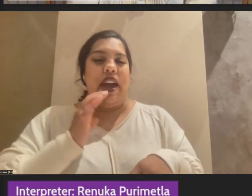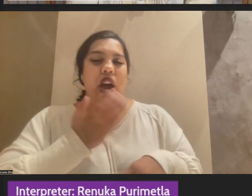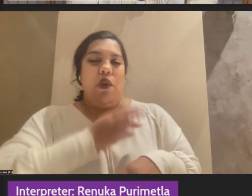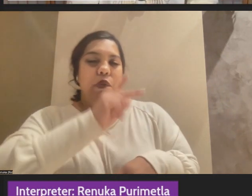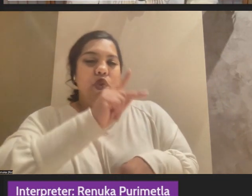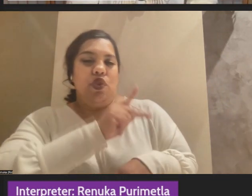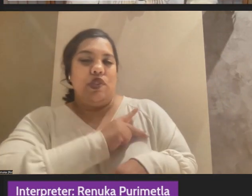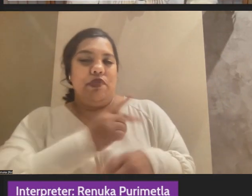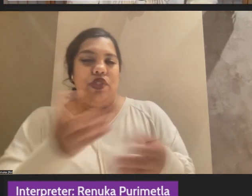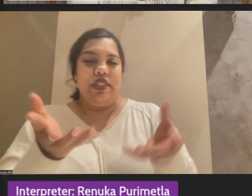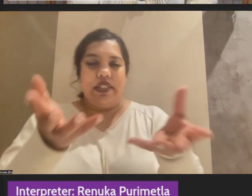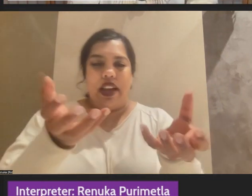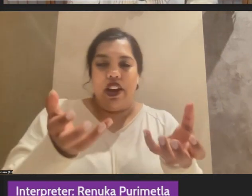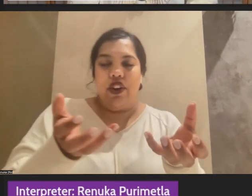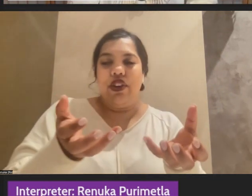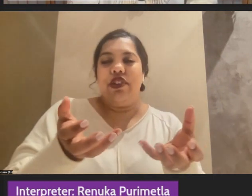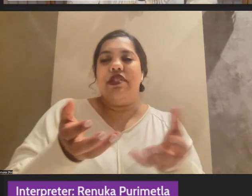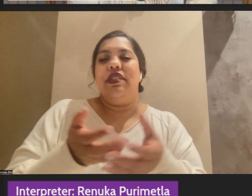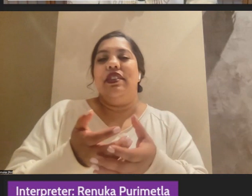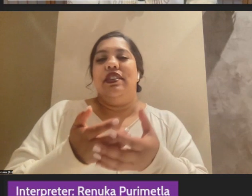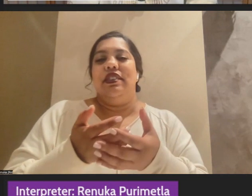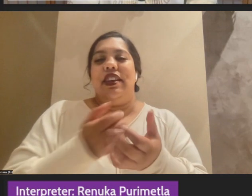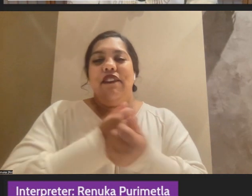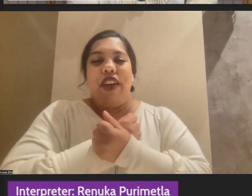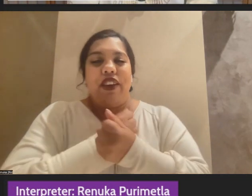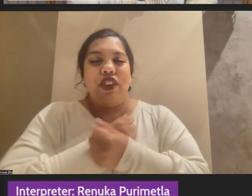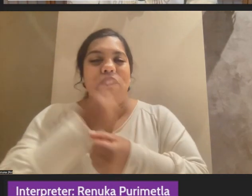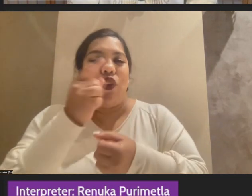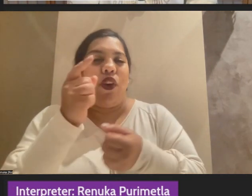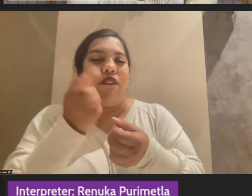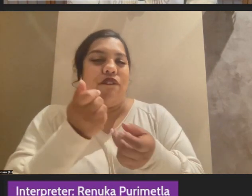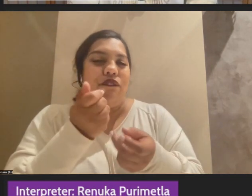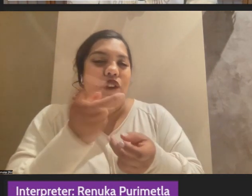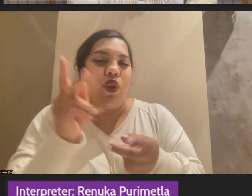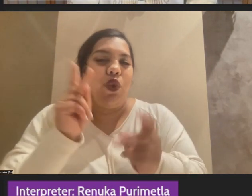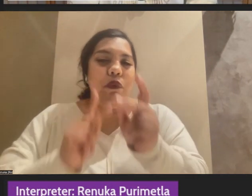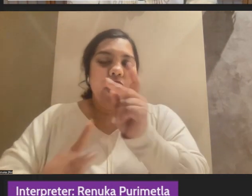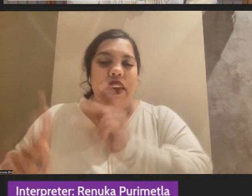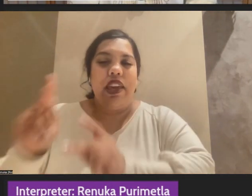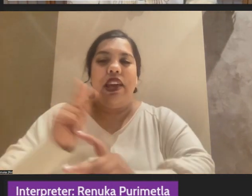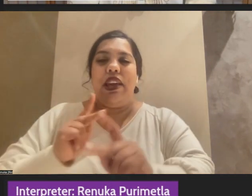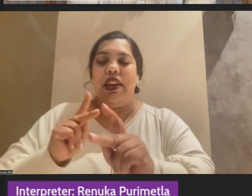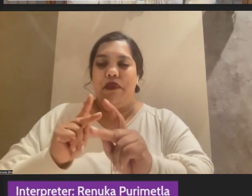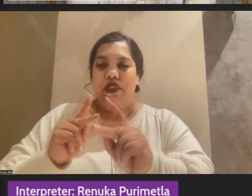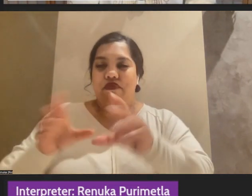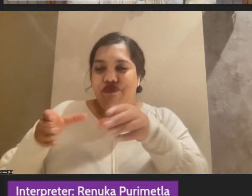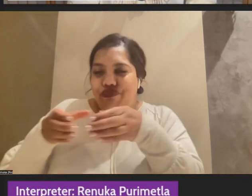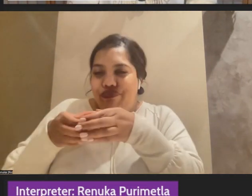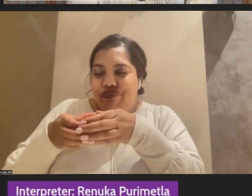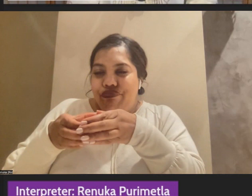be to free ourselves from this prison by widening our circle of